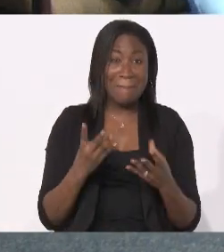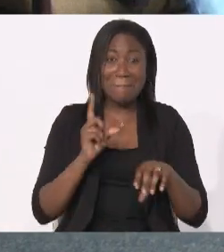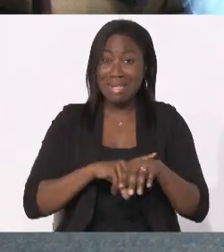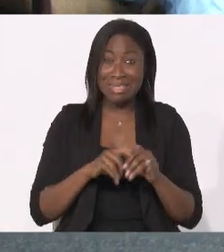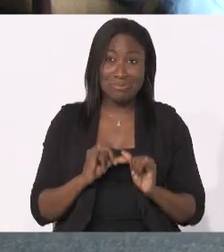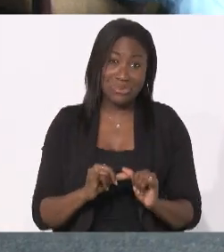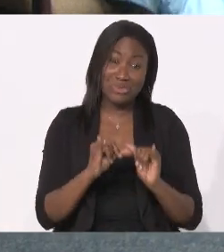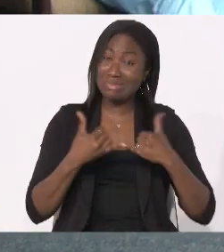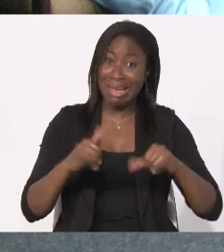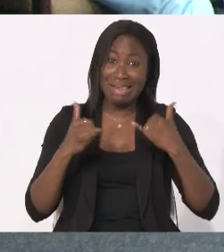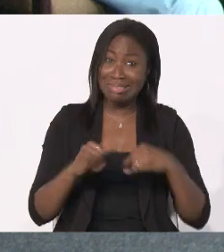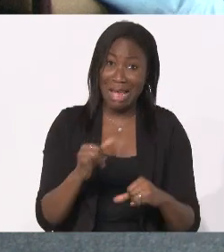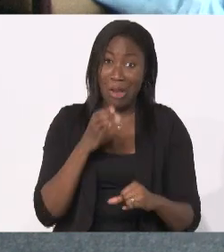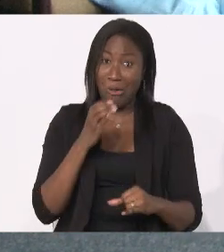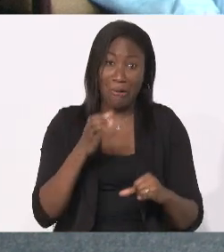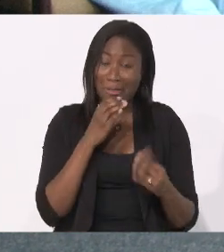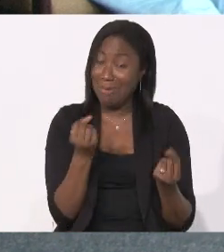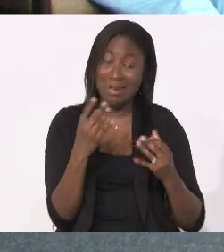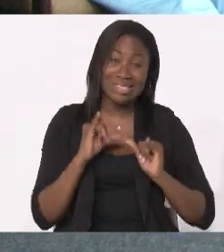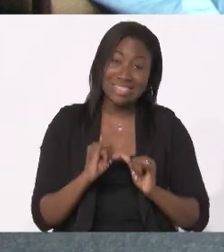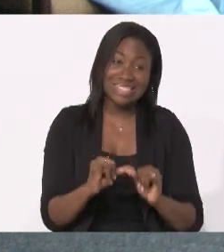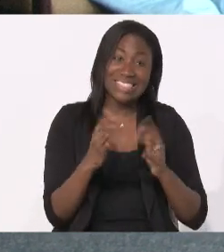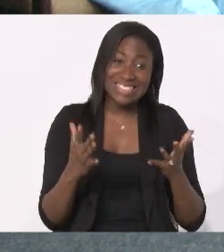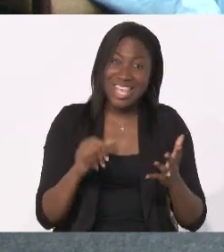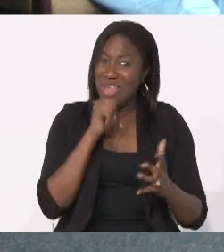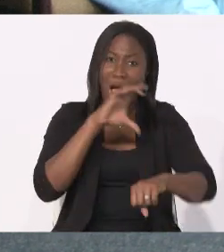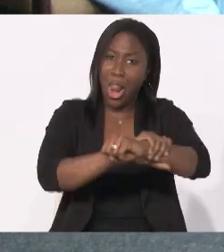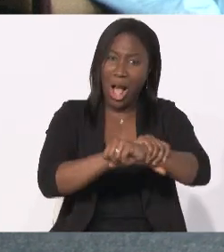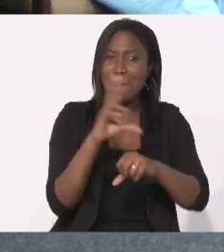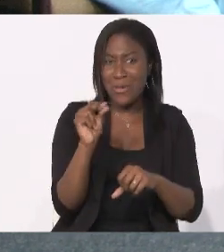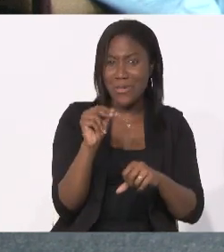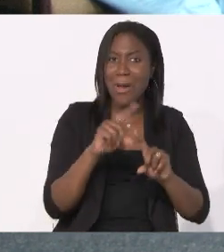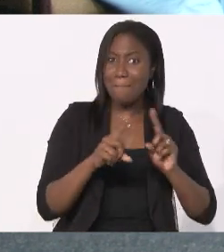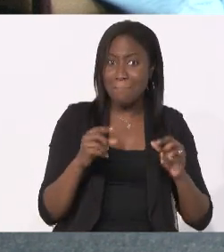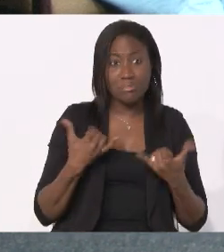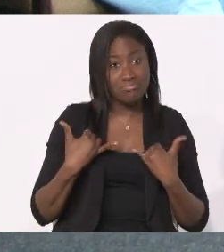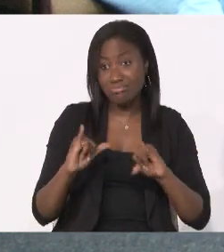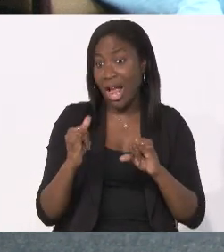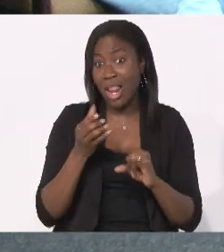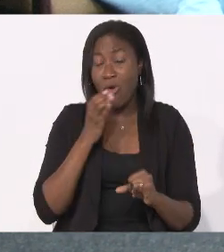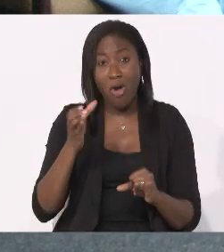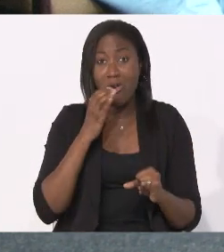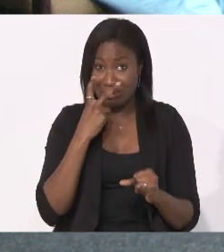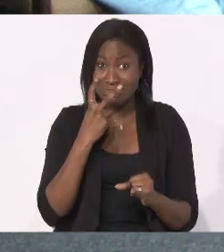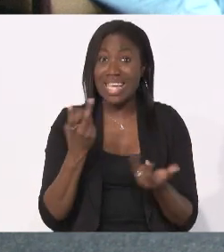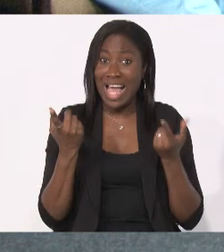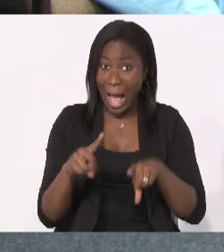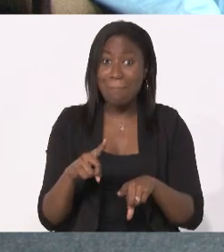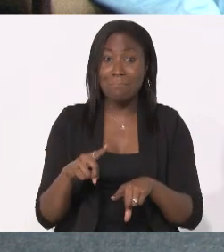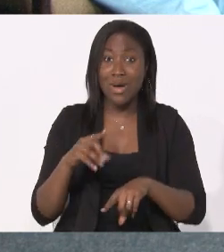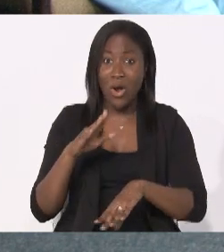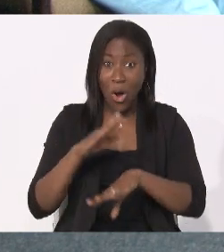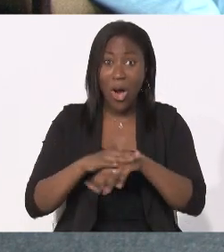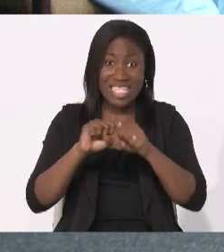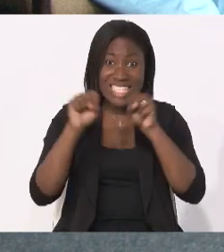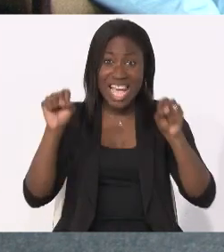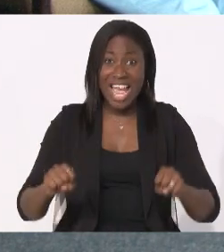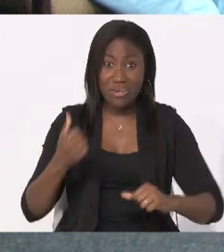has repeated itself, not the lock up on stage, but the language. Yeah. Yes. How